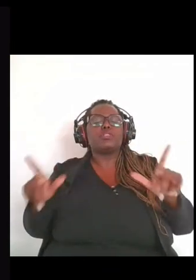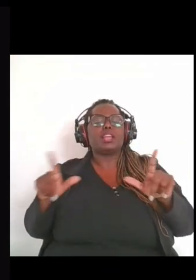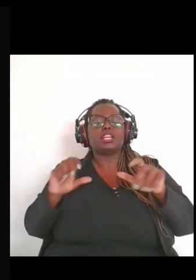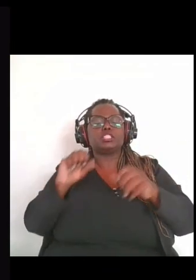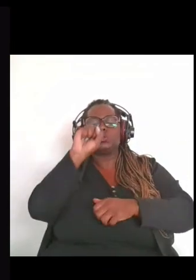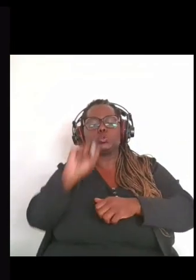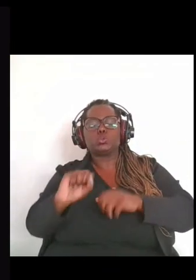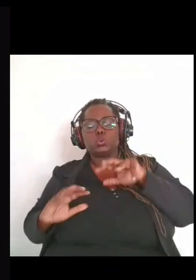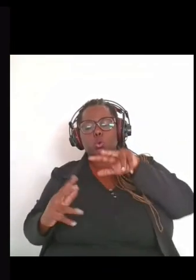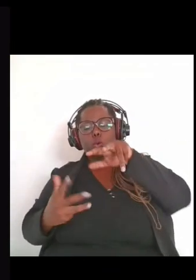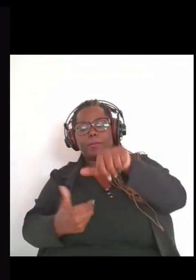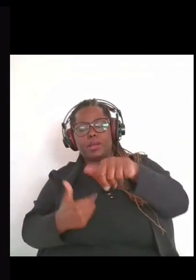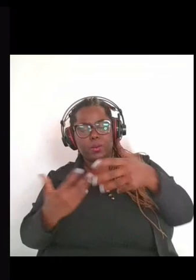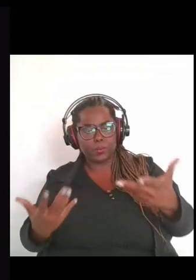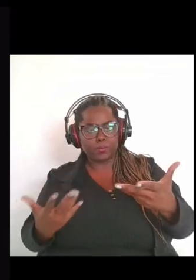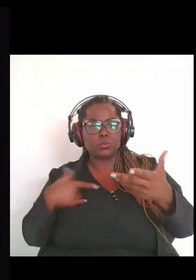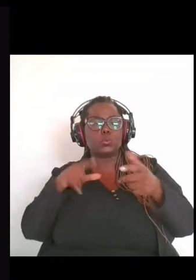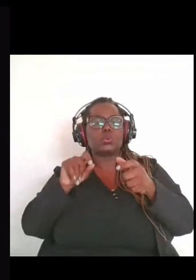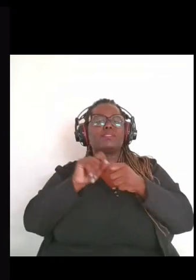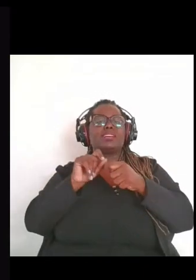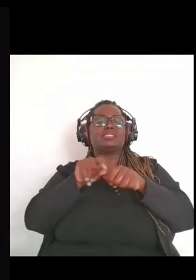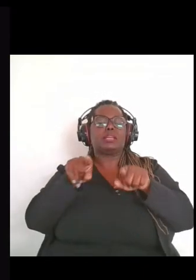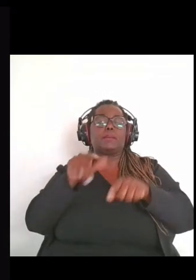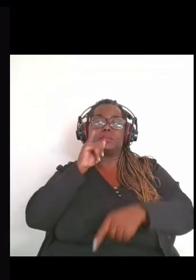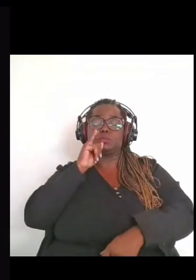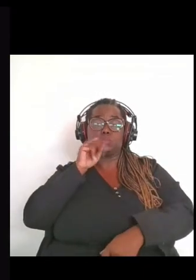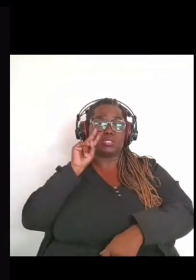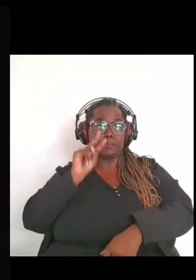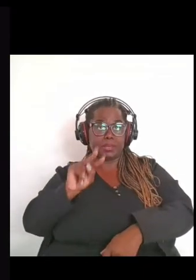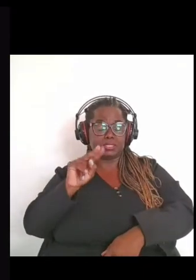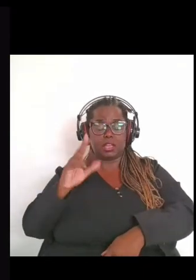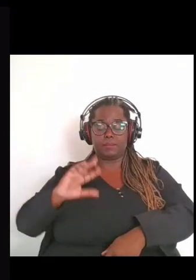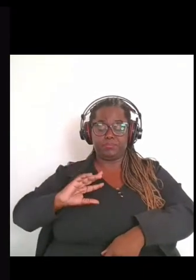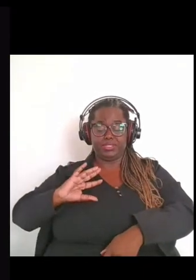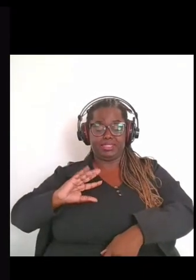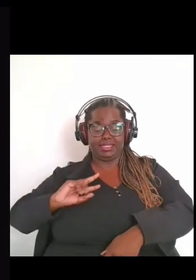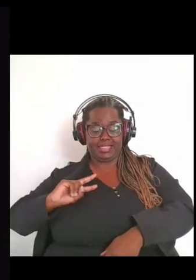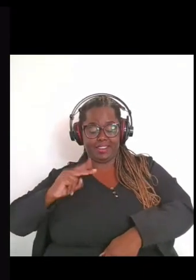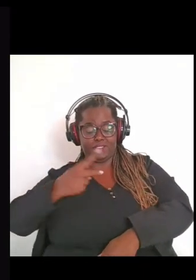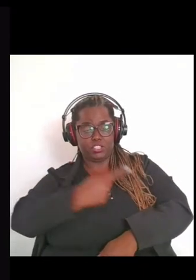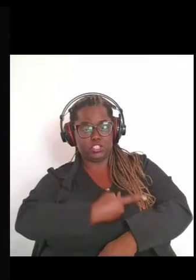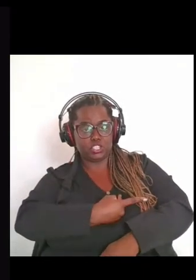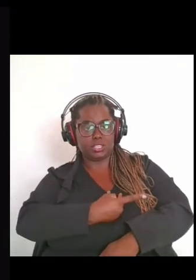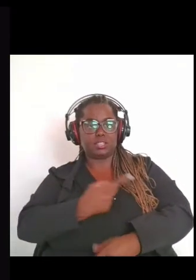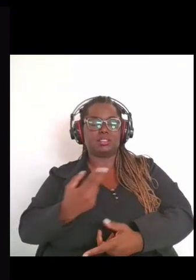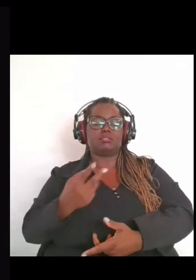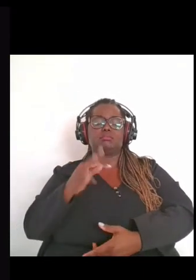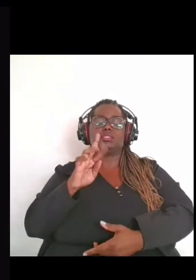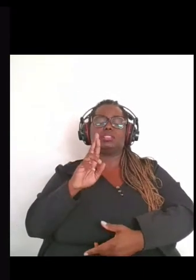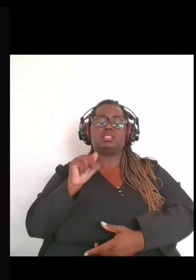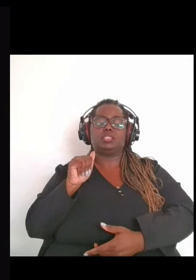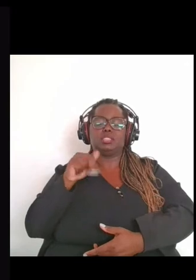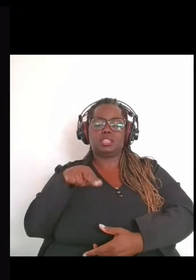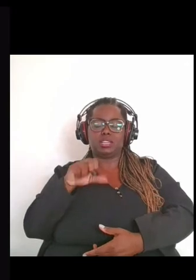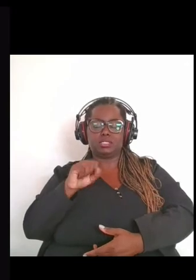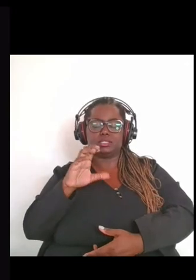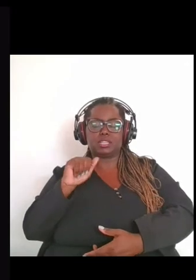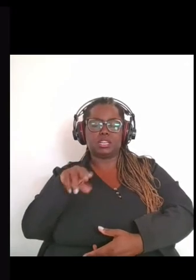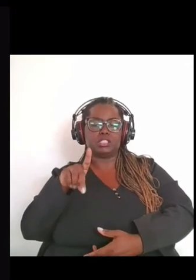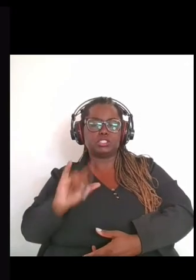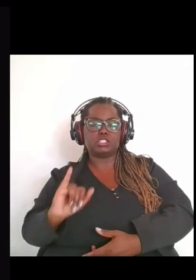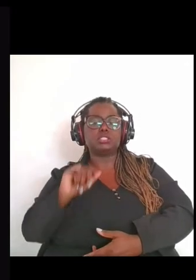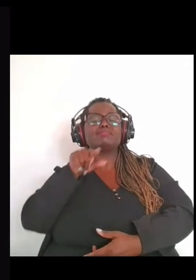candy or yeah trans candy and what what what does this open up um when you would when you move with these